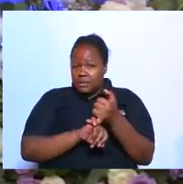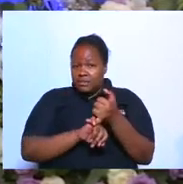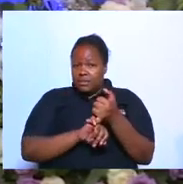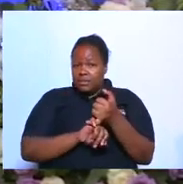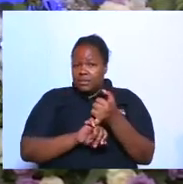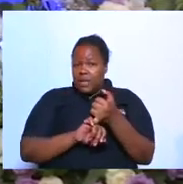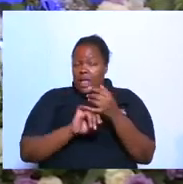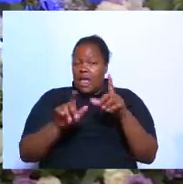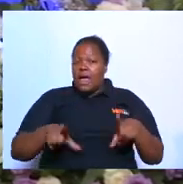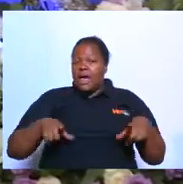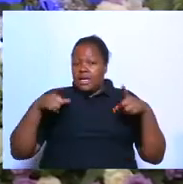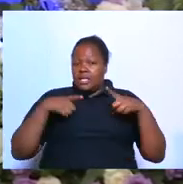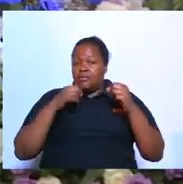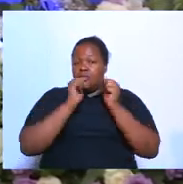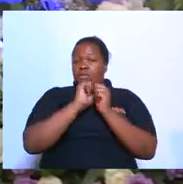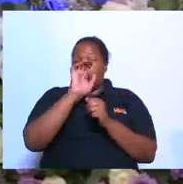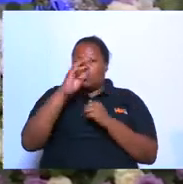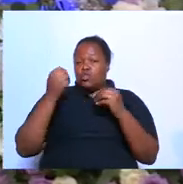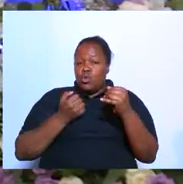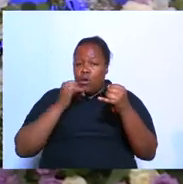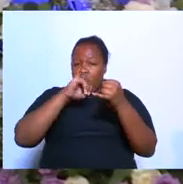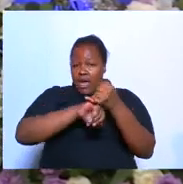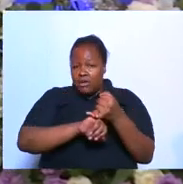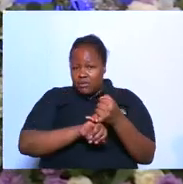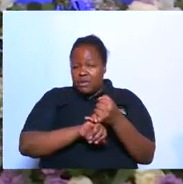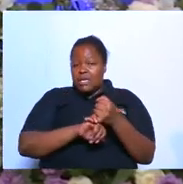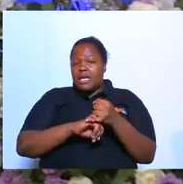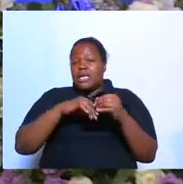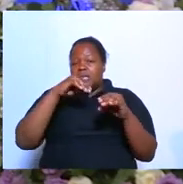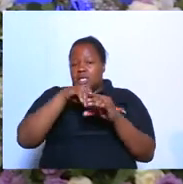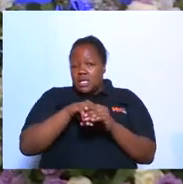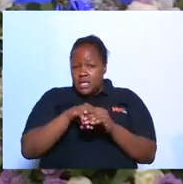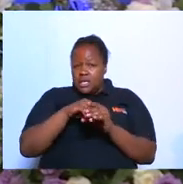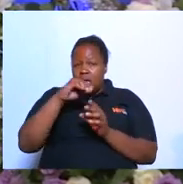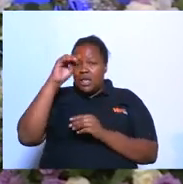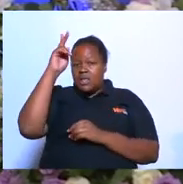with your wife according to the knowledge